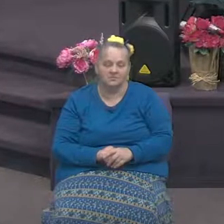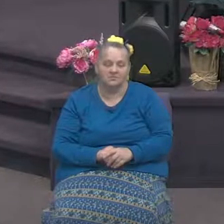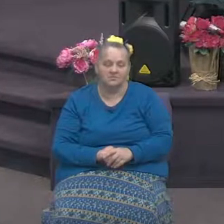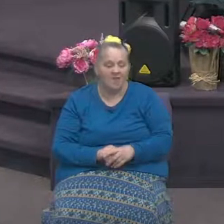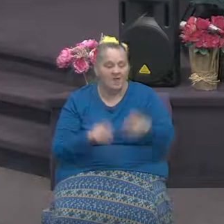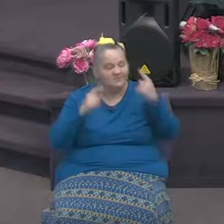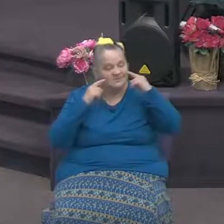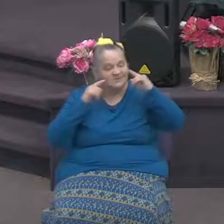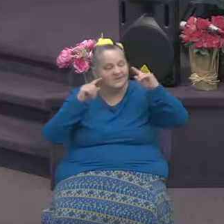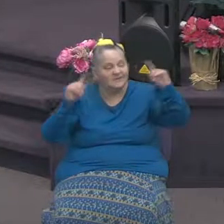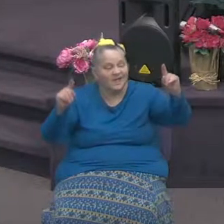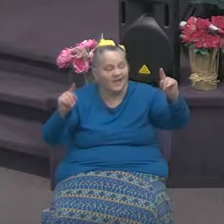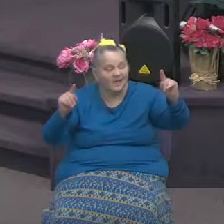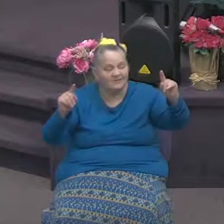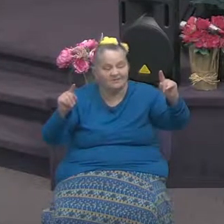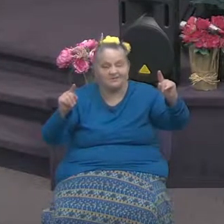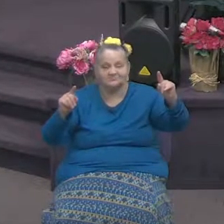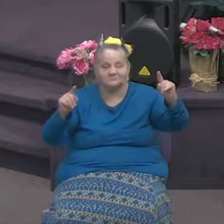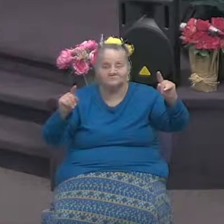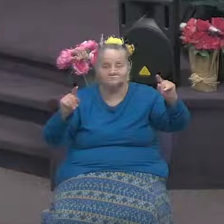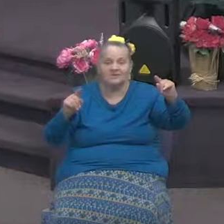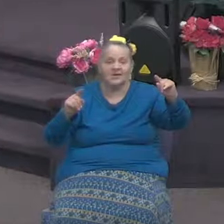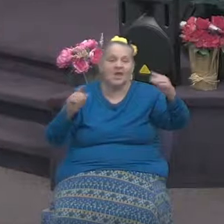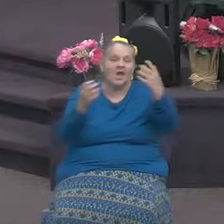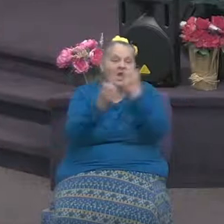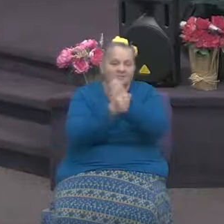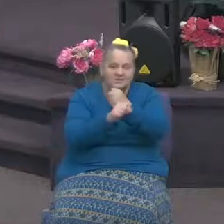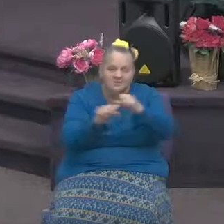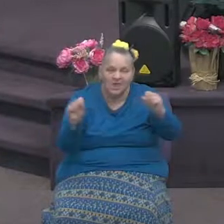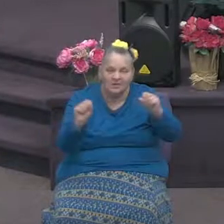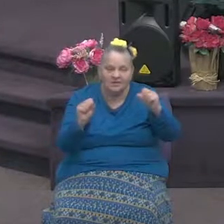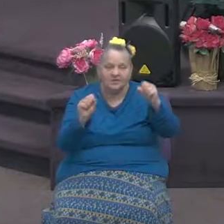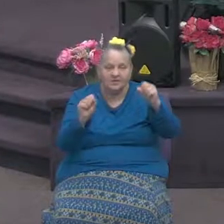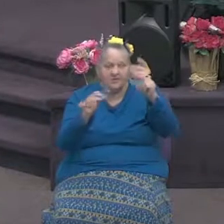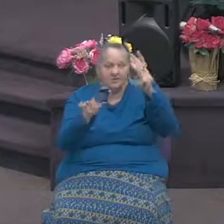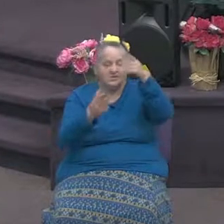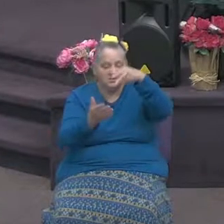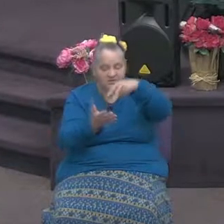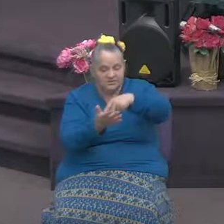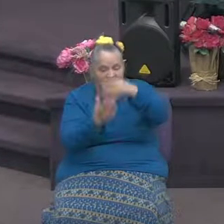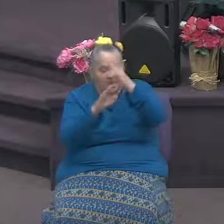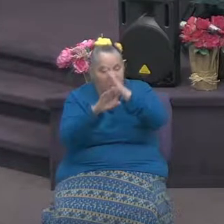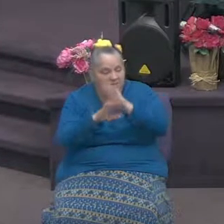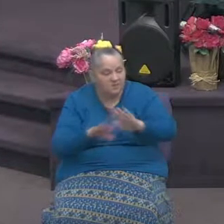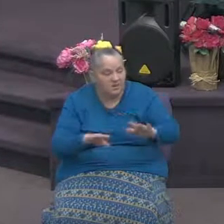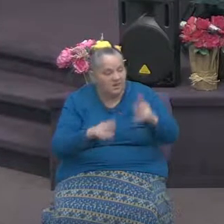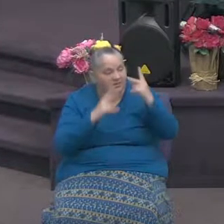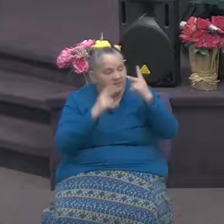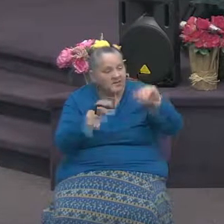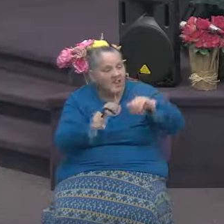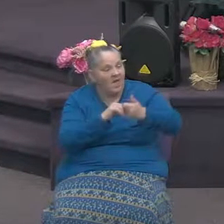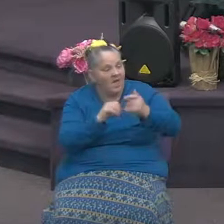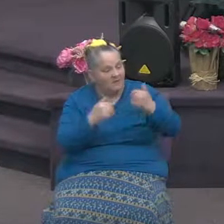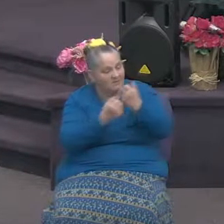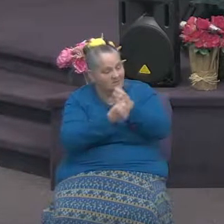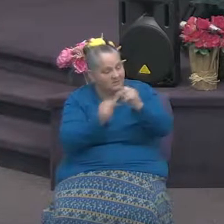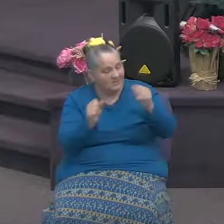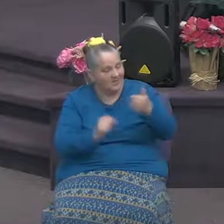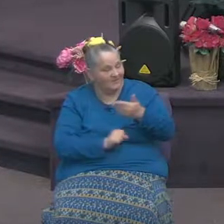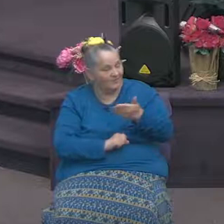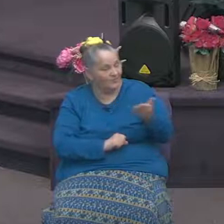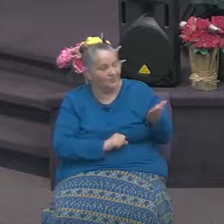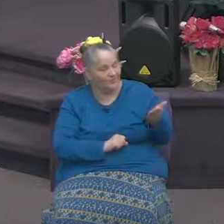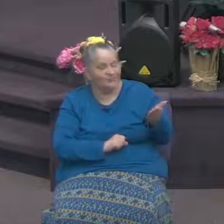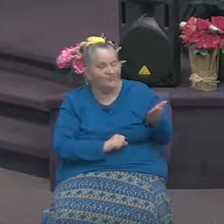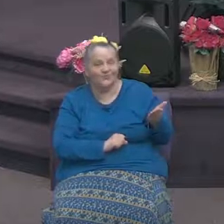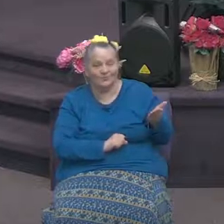have declared, I have saved. Stand still and see how I will save you,